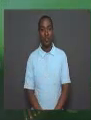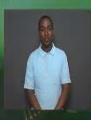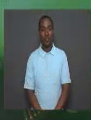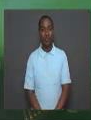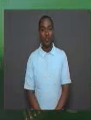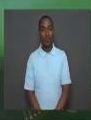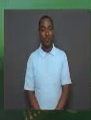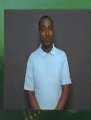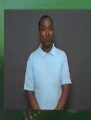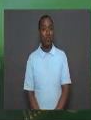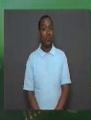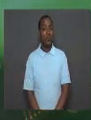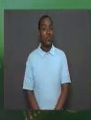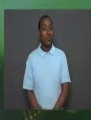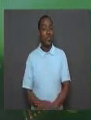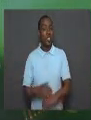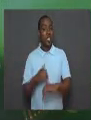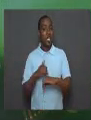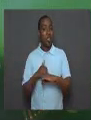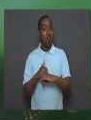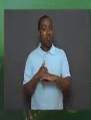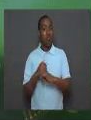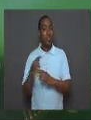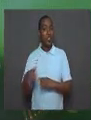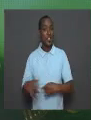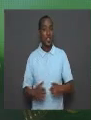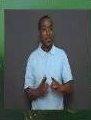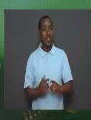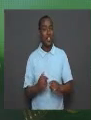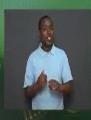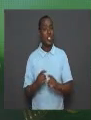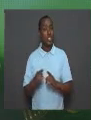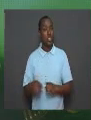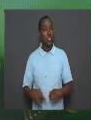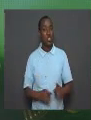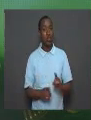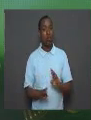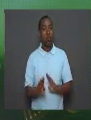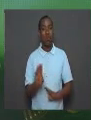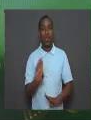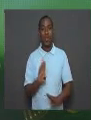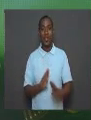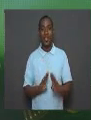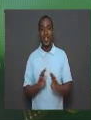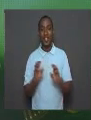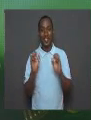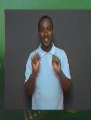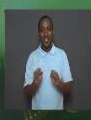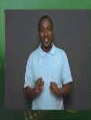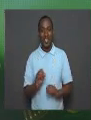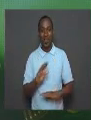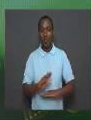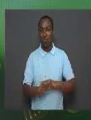An immune system is a system of biological structures and